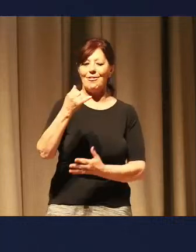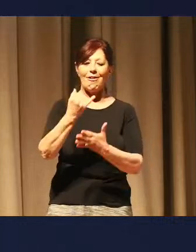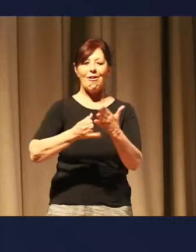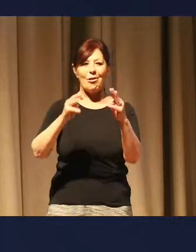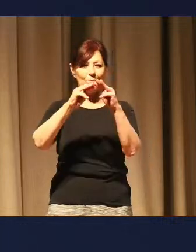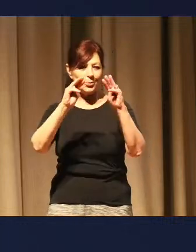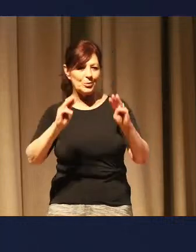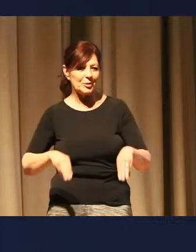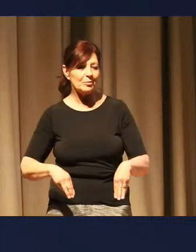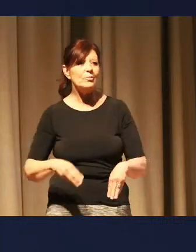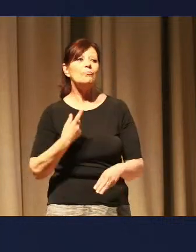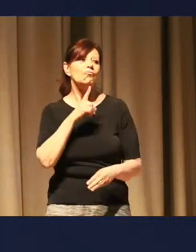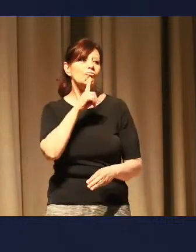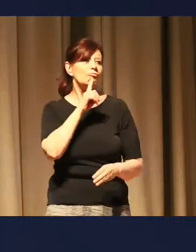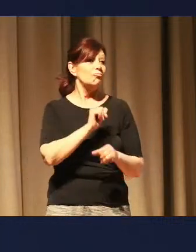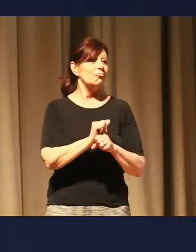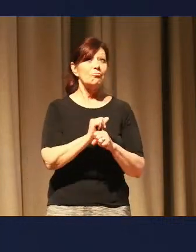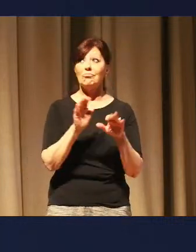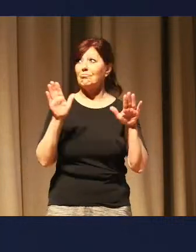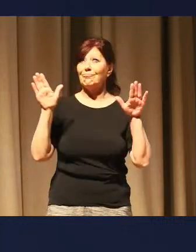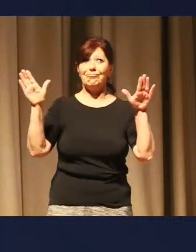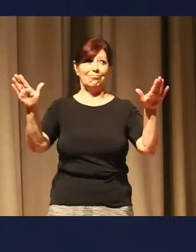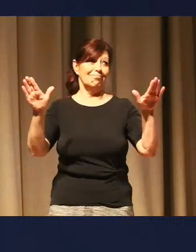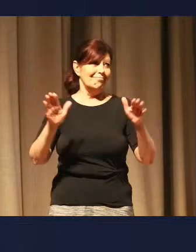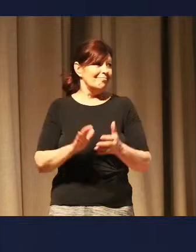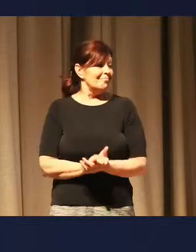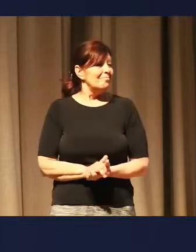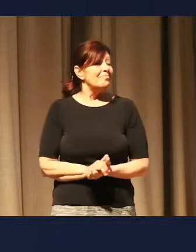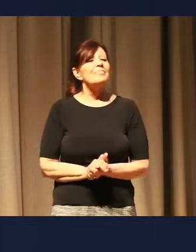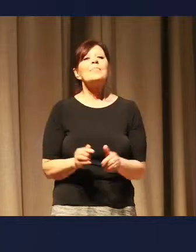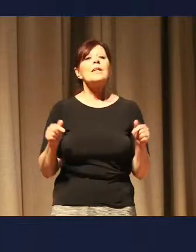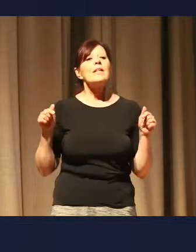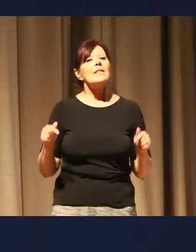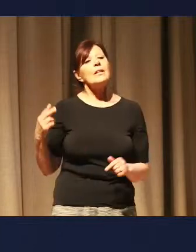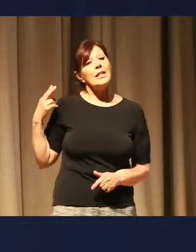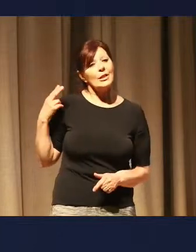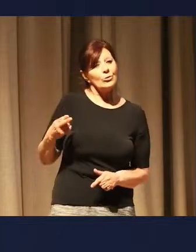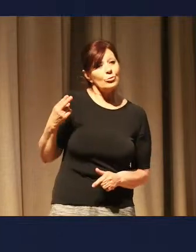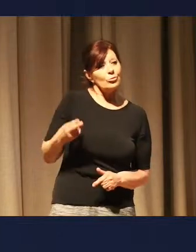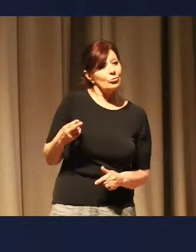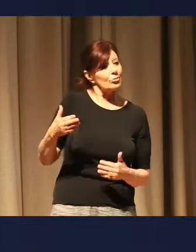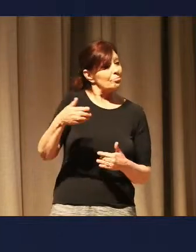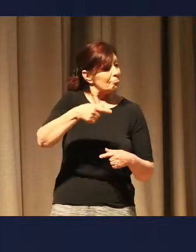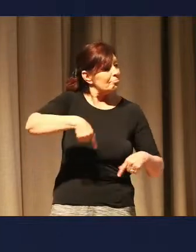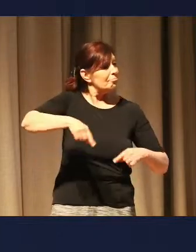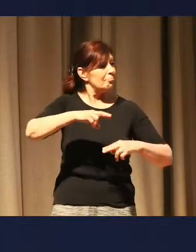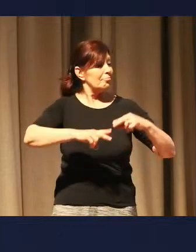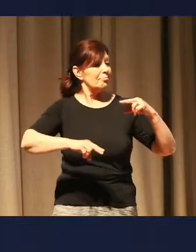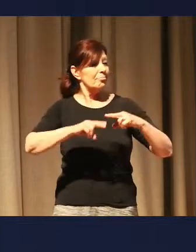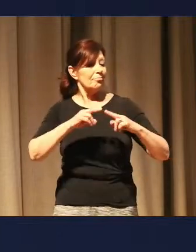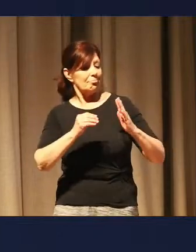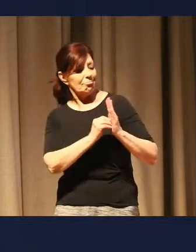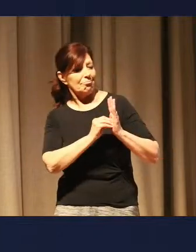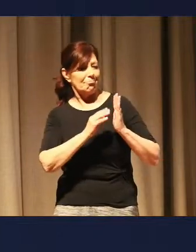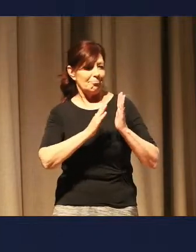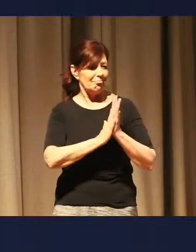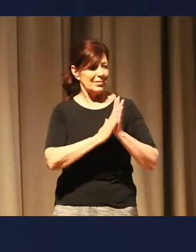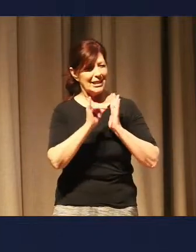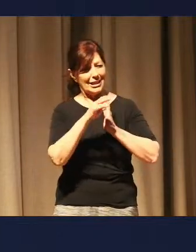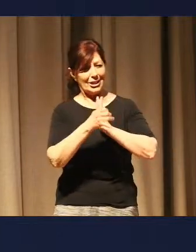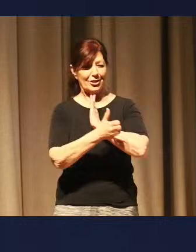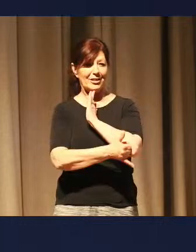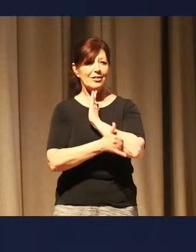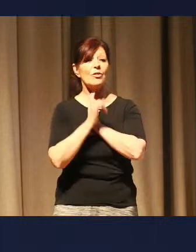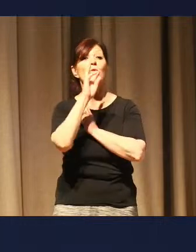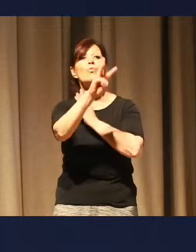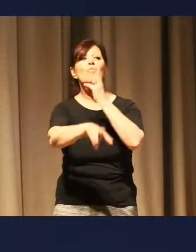Museum. It truly is spectacular. This historic space puts Erie County on the map in the worldwide